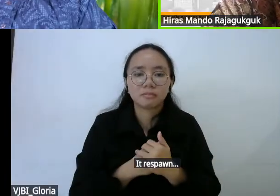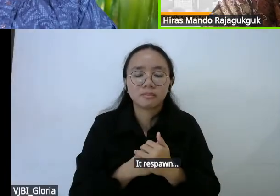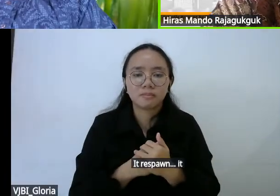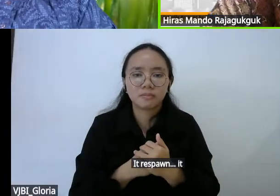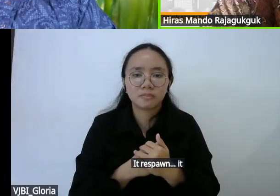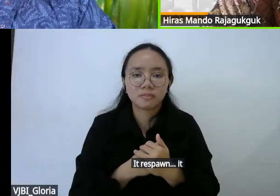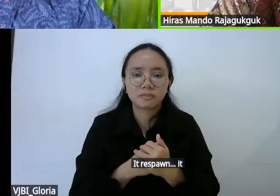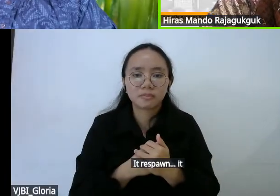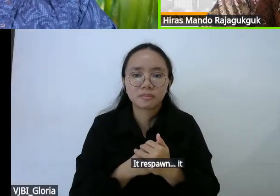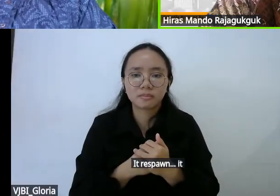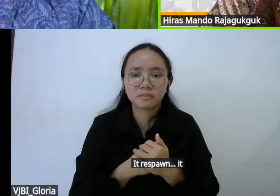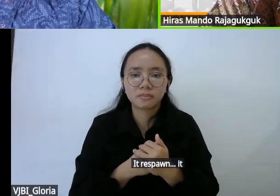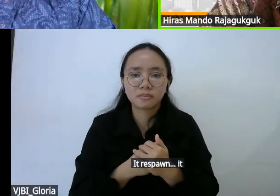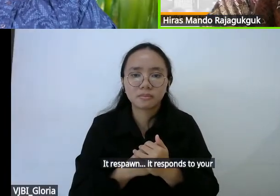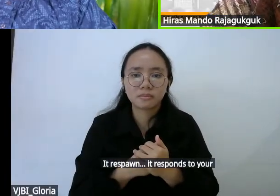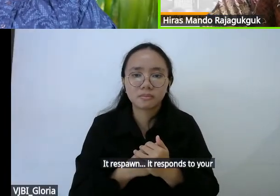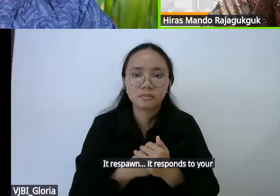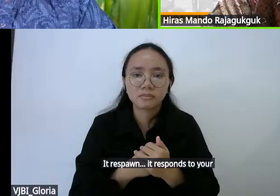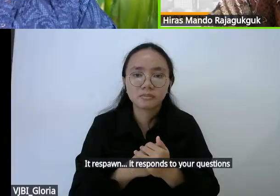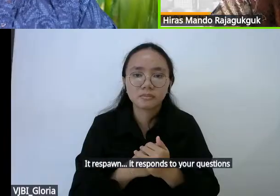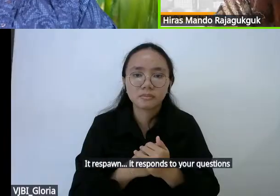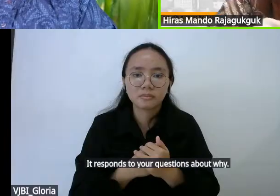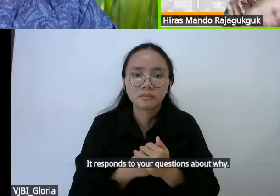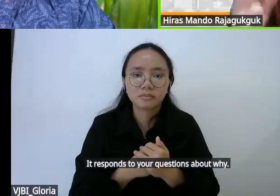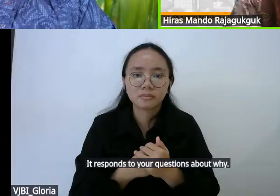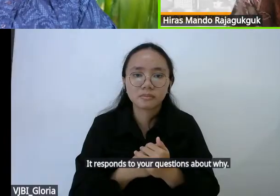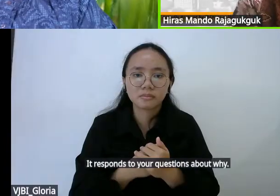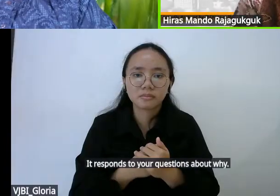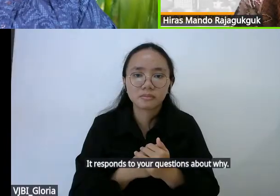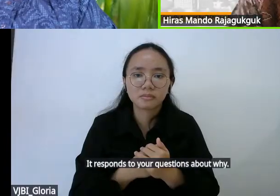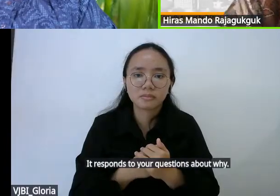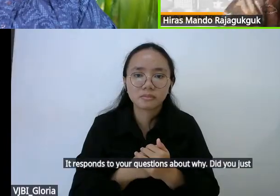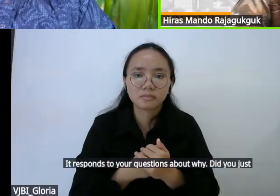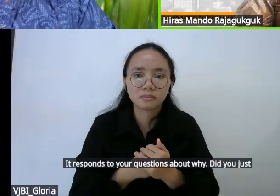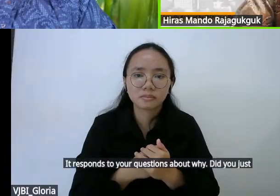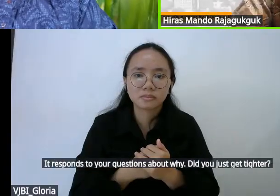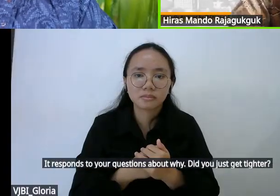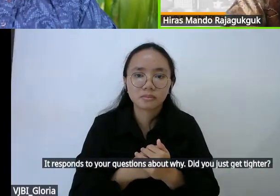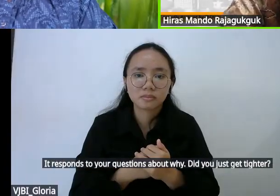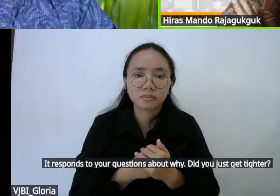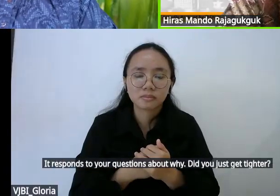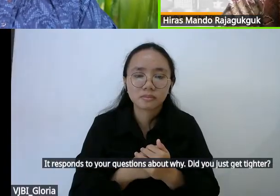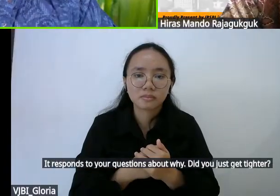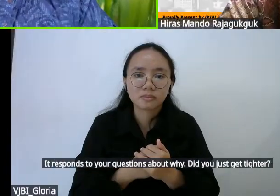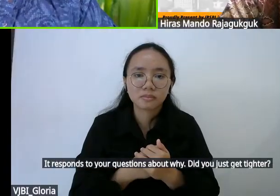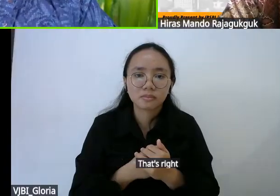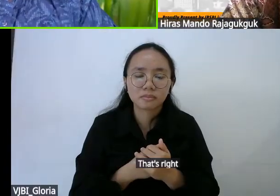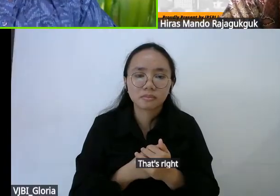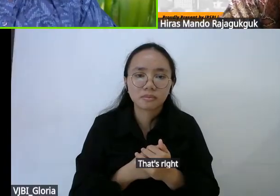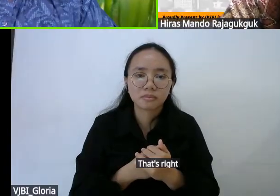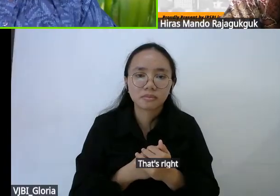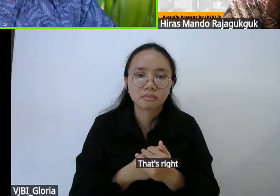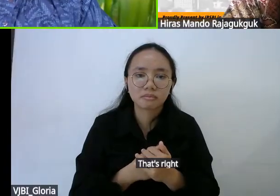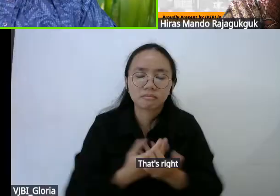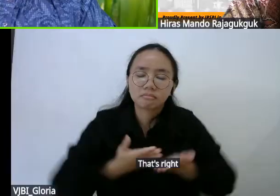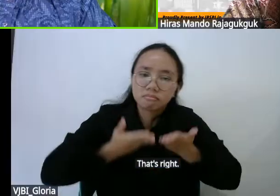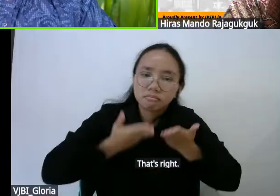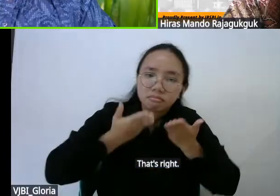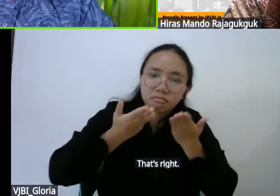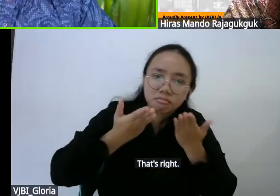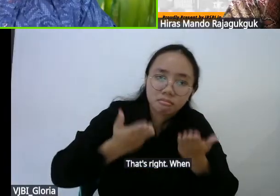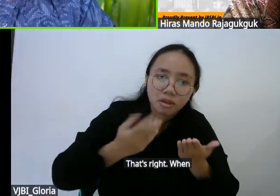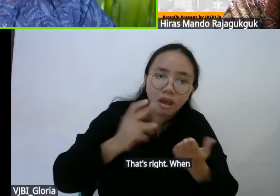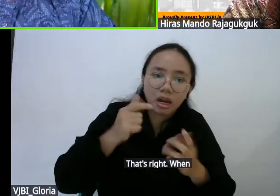It responds to your questions about why did you choose that title. That's right. When